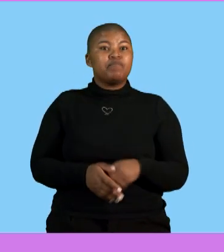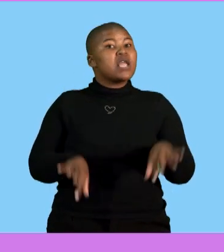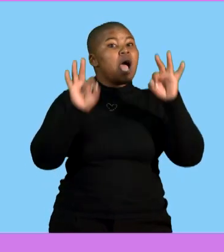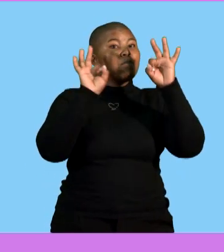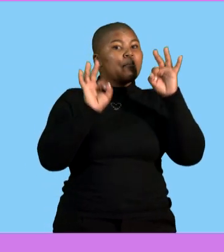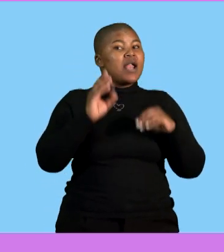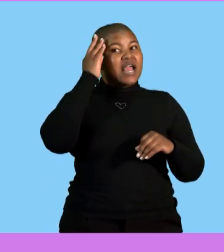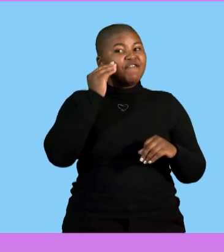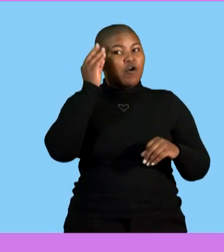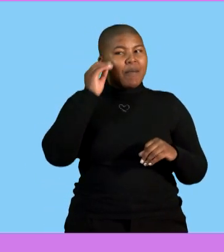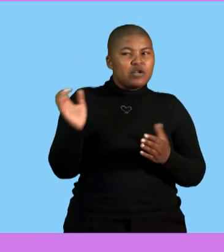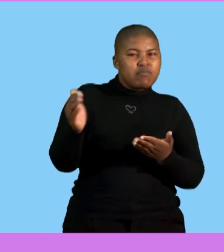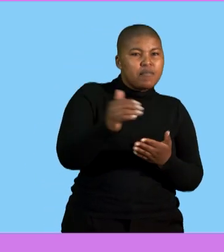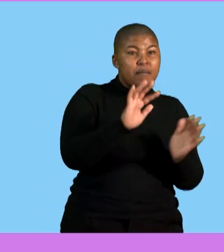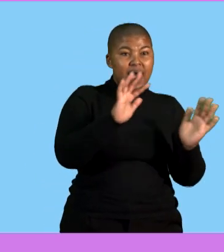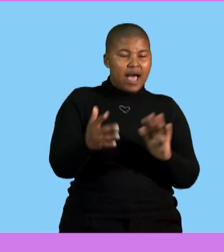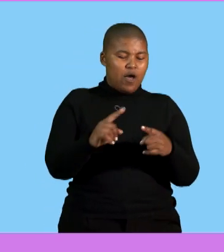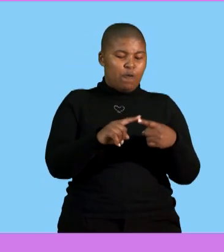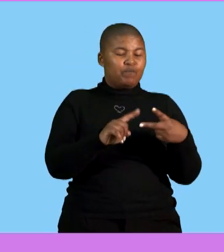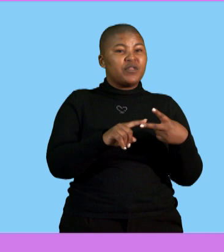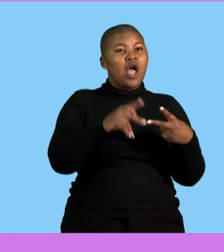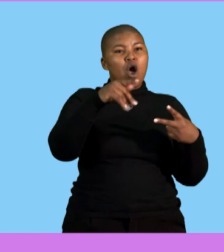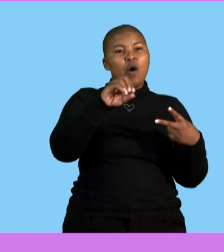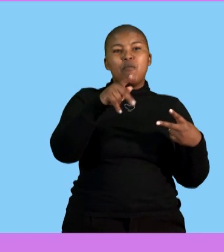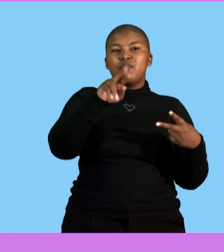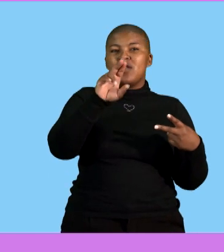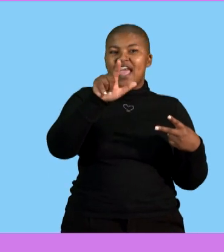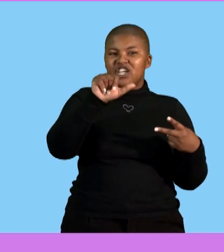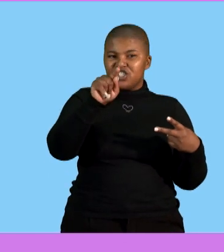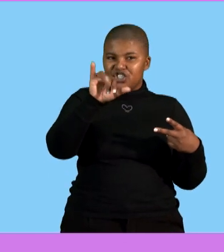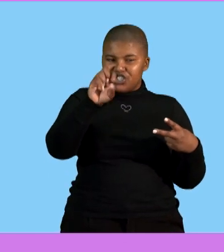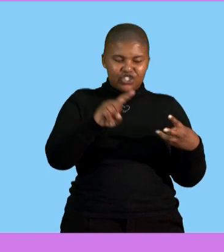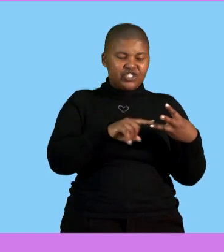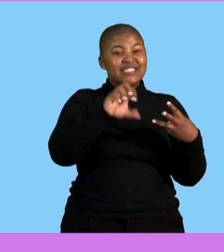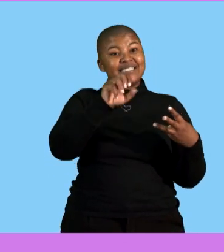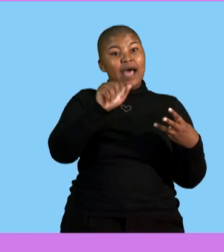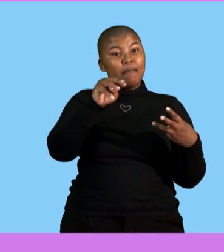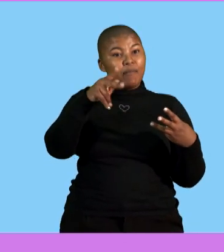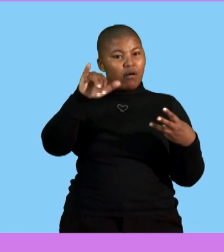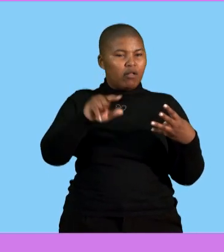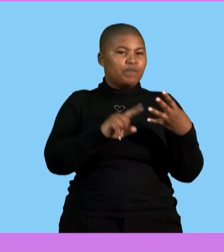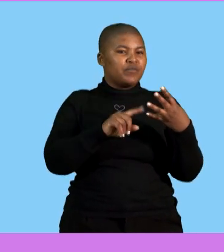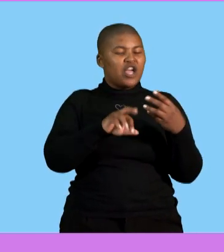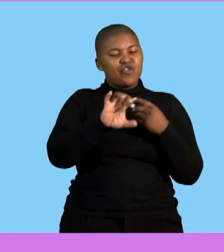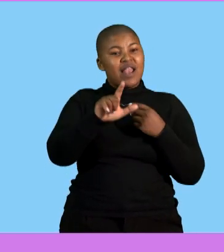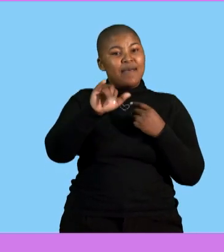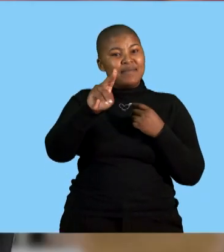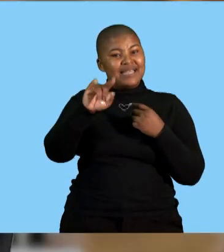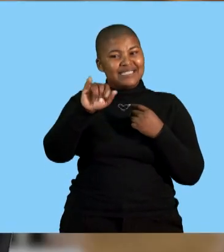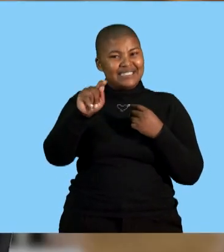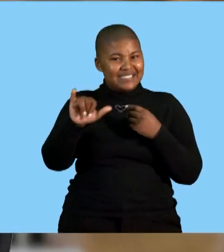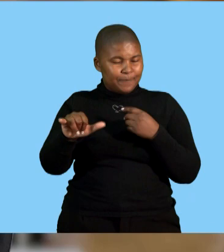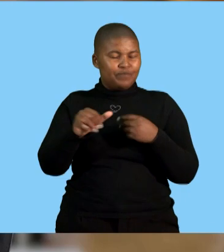data collection instrument, the population, sample, reliability, categorical, and numerical